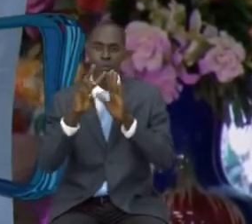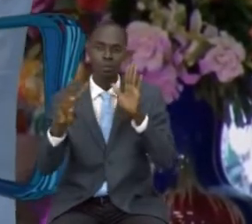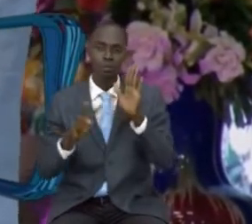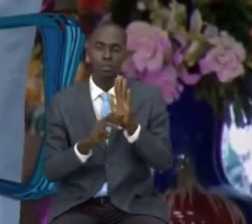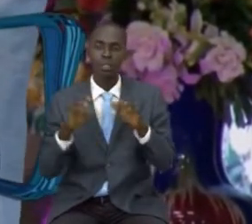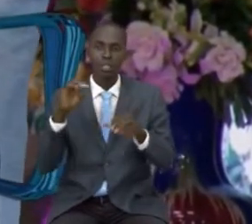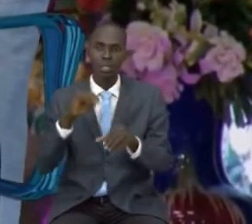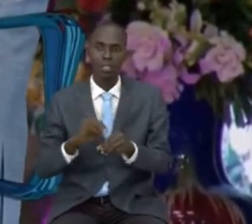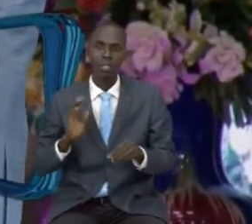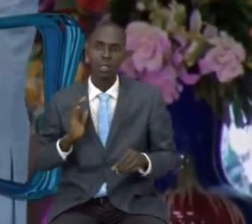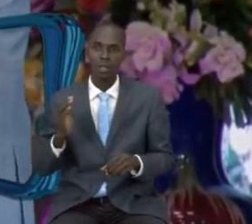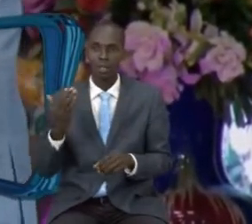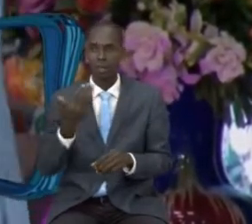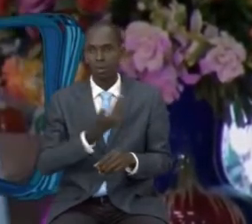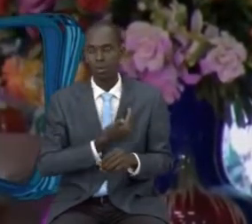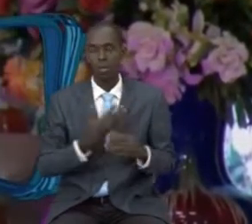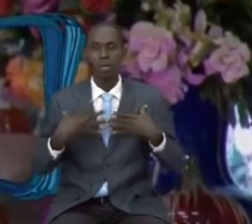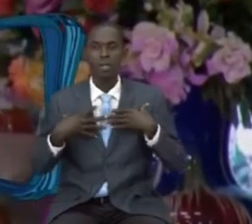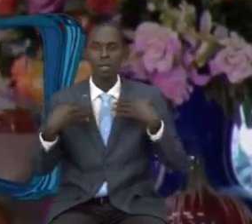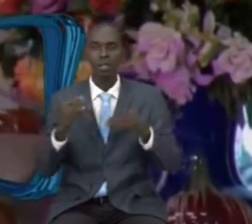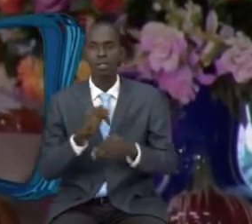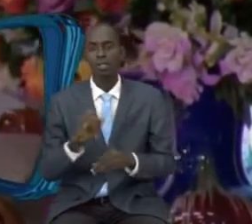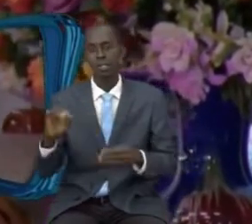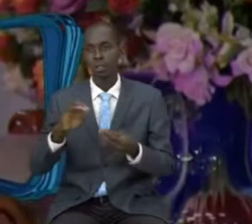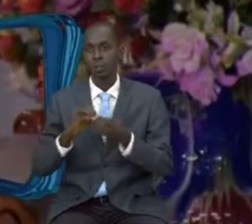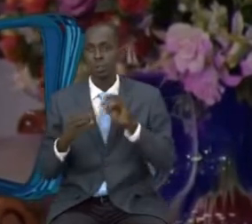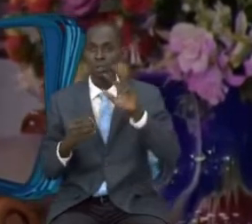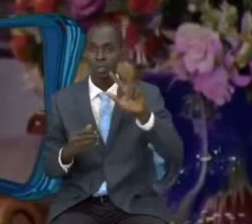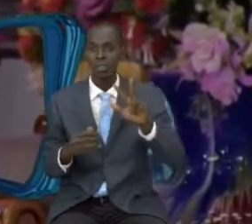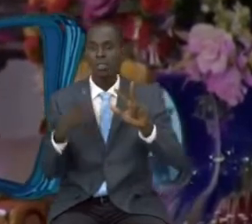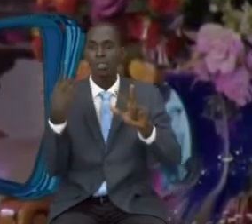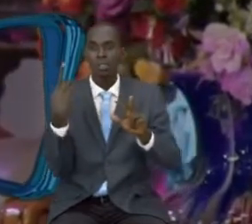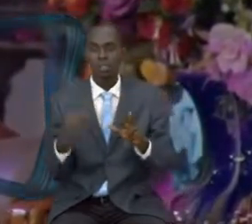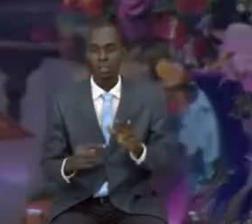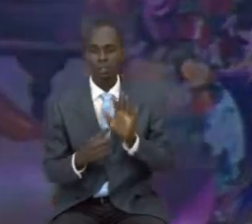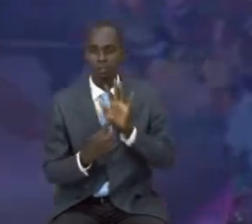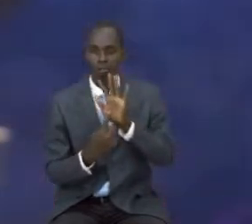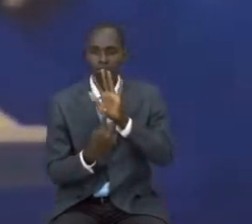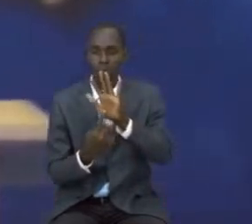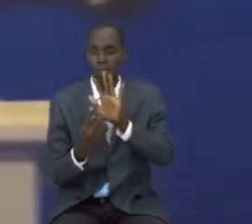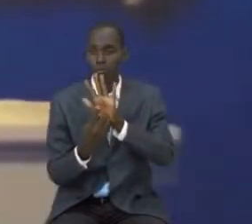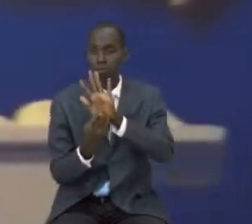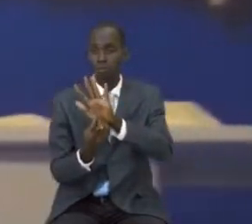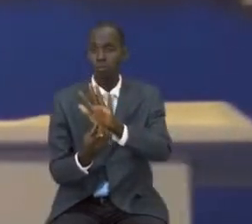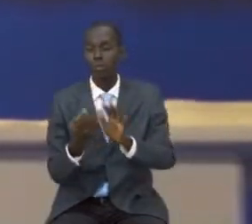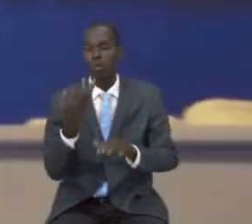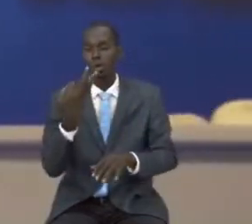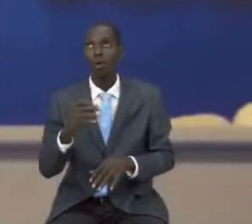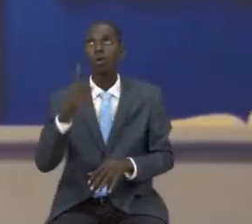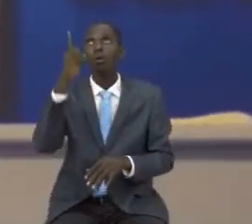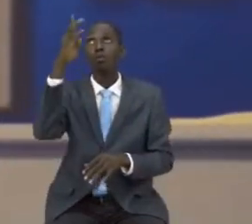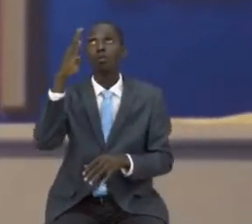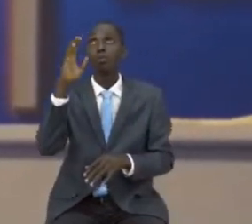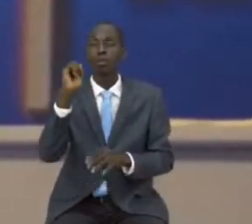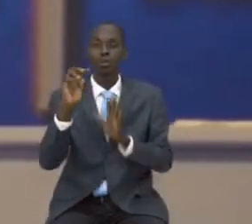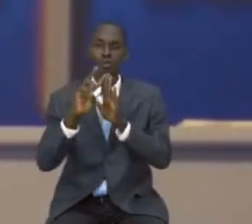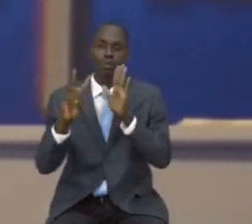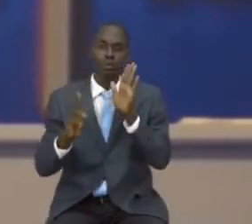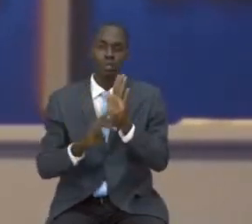in our healing. Number three, the demonstration of God's will in